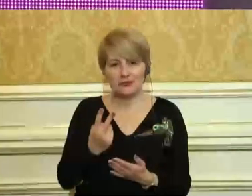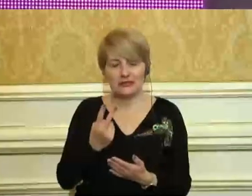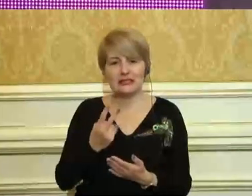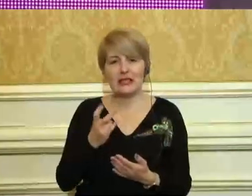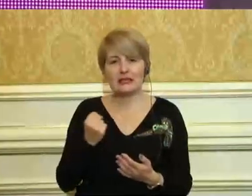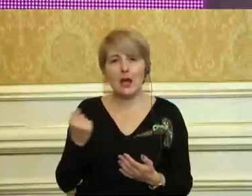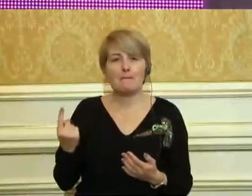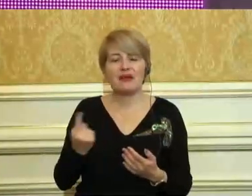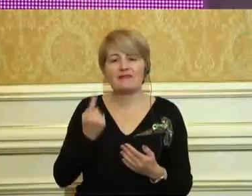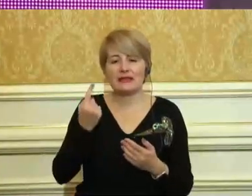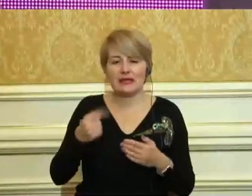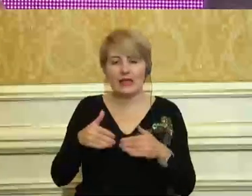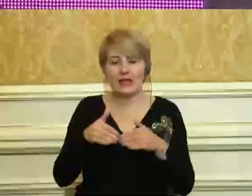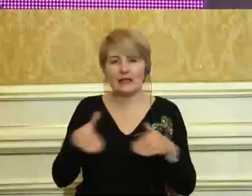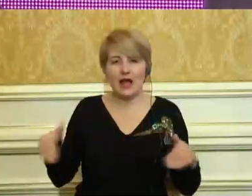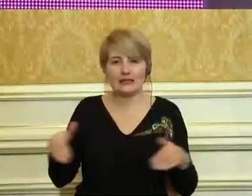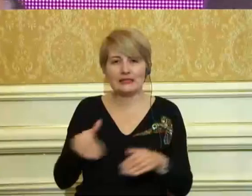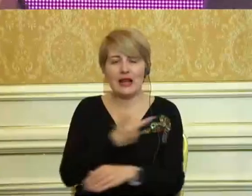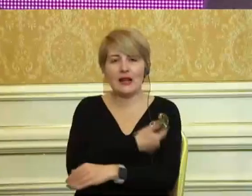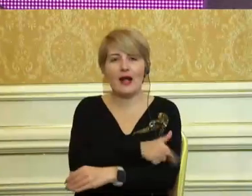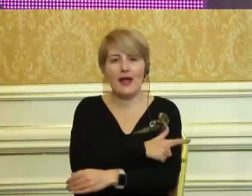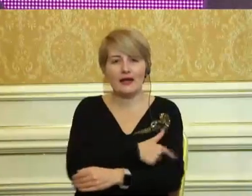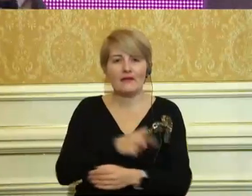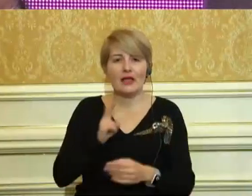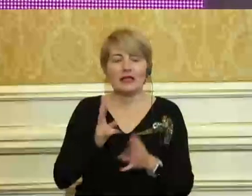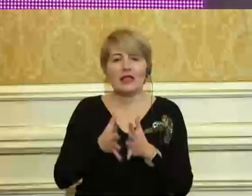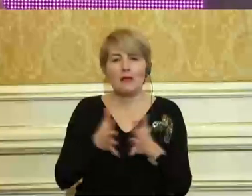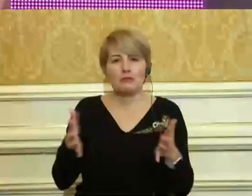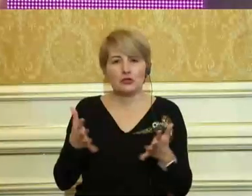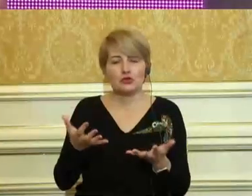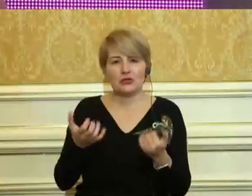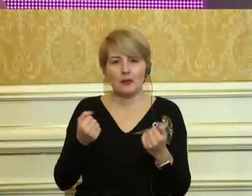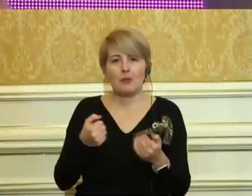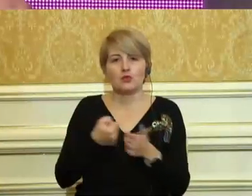very special primarily line among